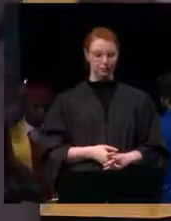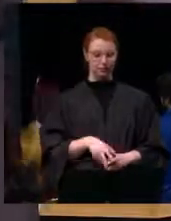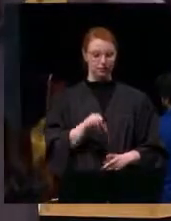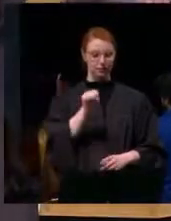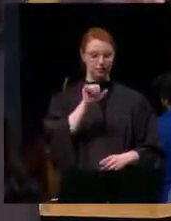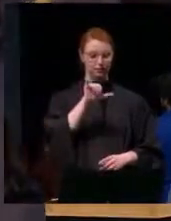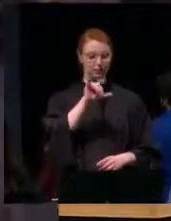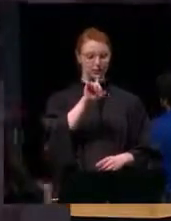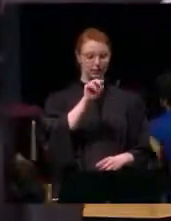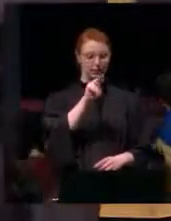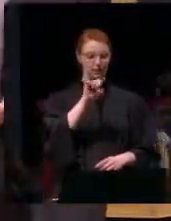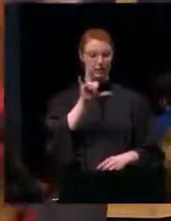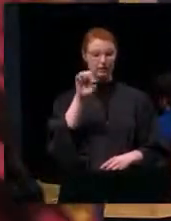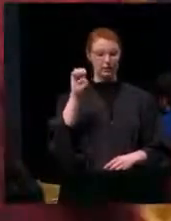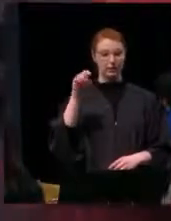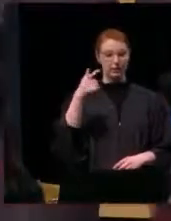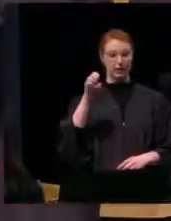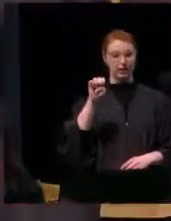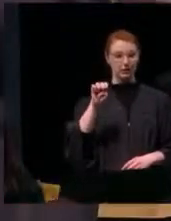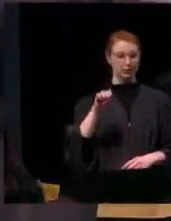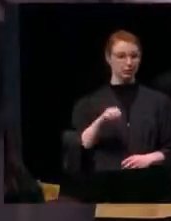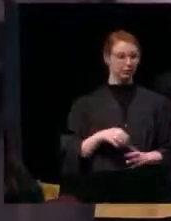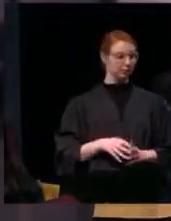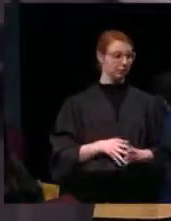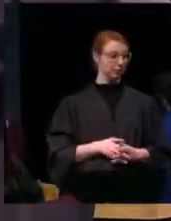Sydney Agee.